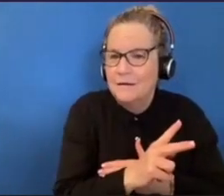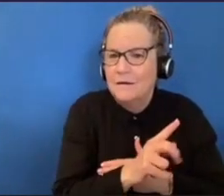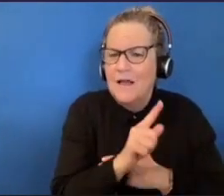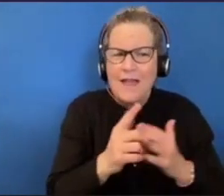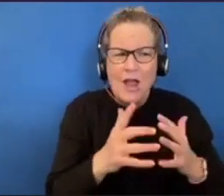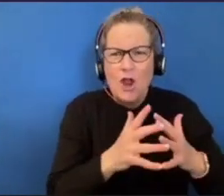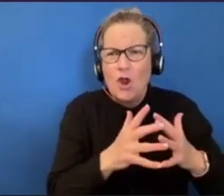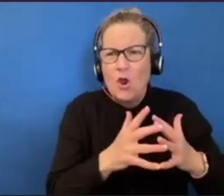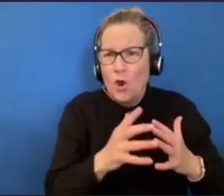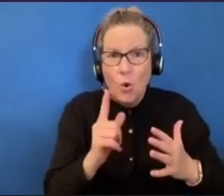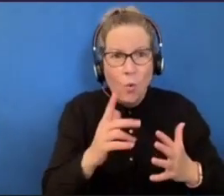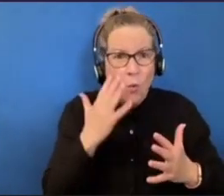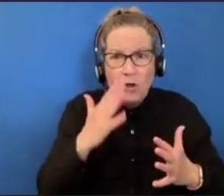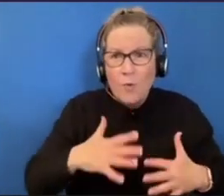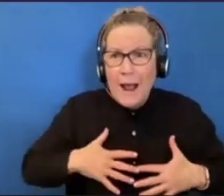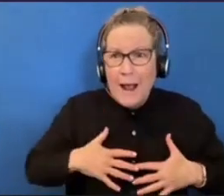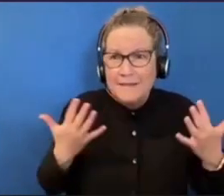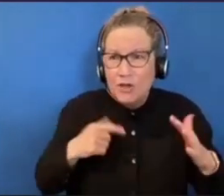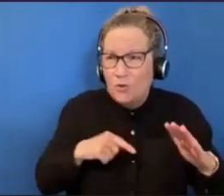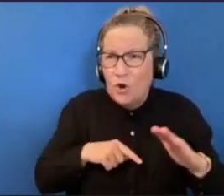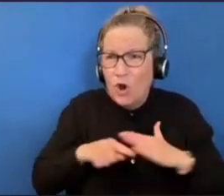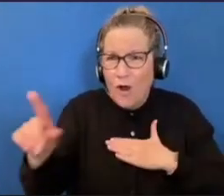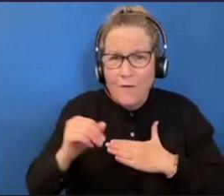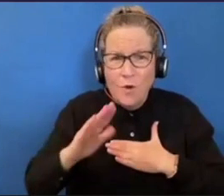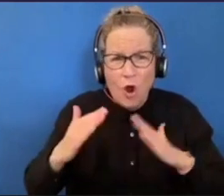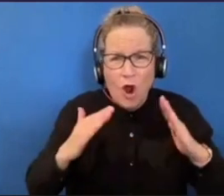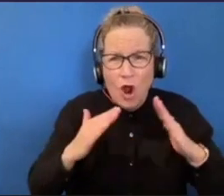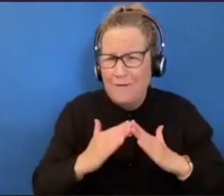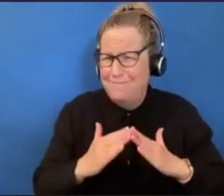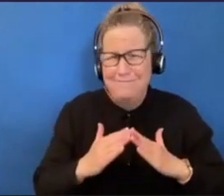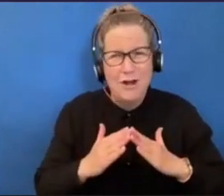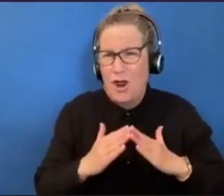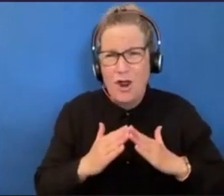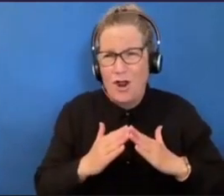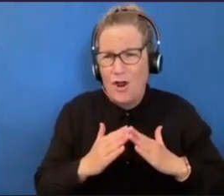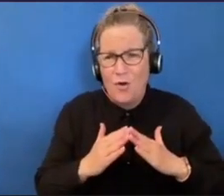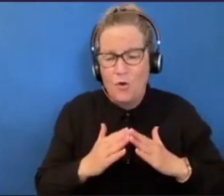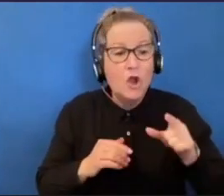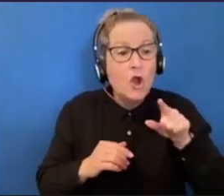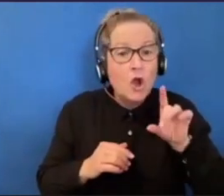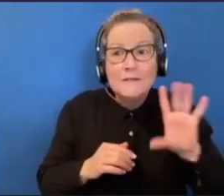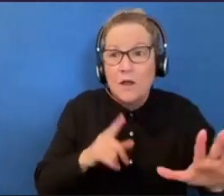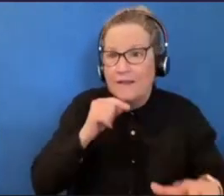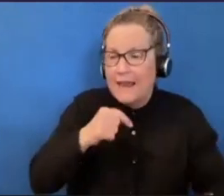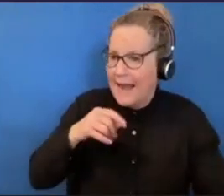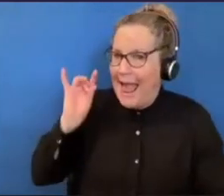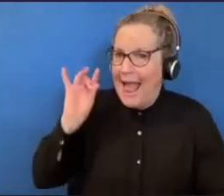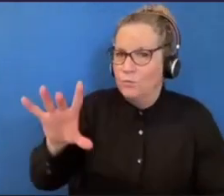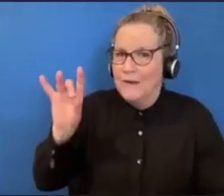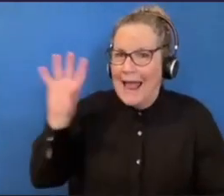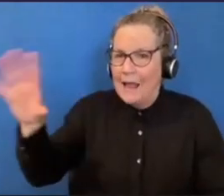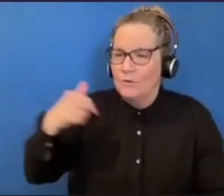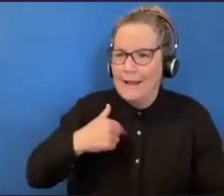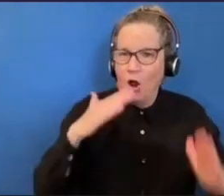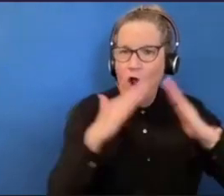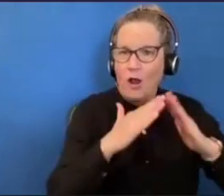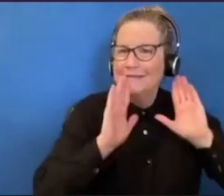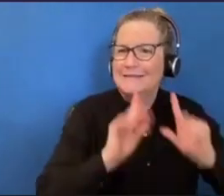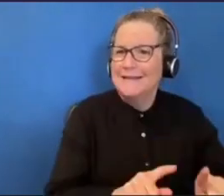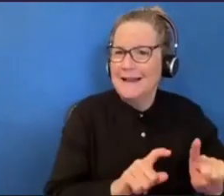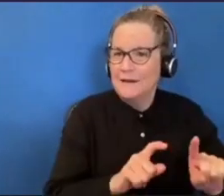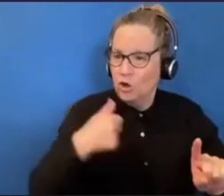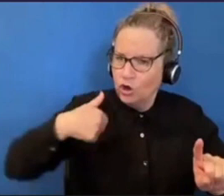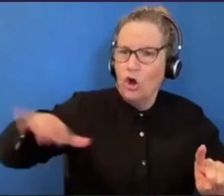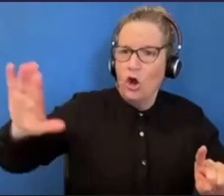Who leaves when you're upset, when you're in your face? She can kick people out of her apartment, out of her home. That was